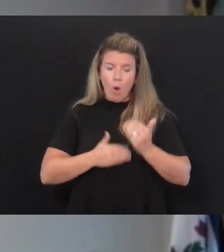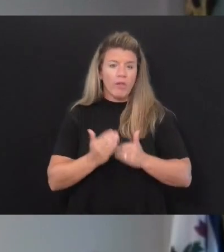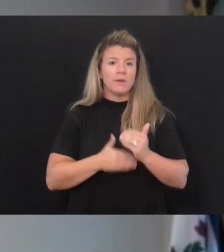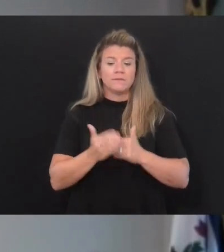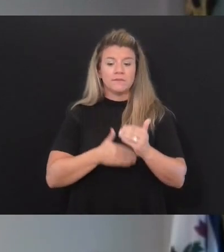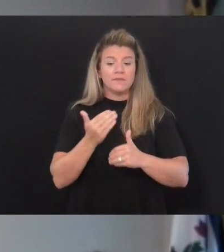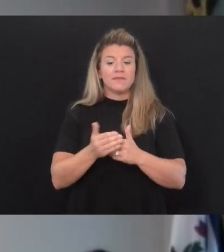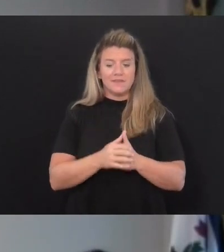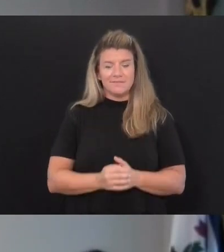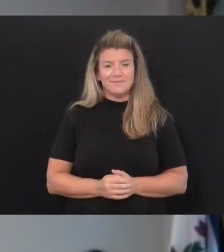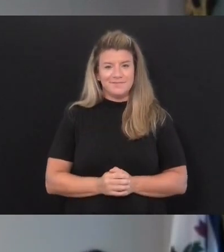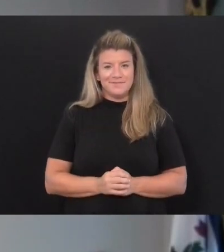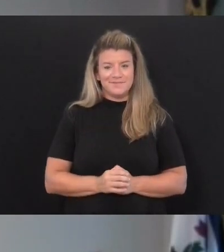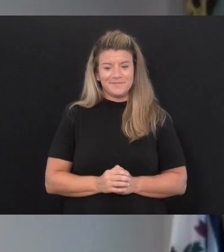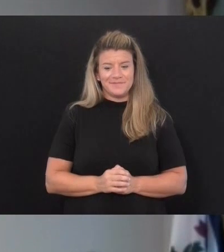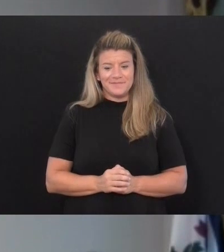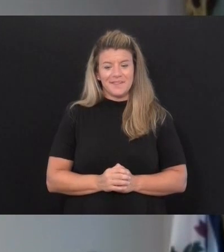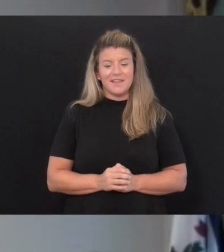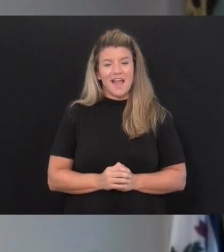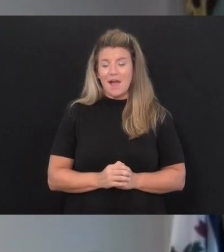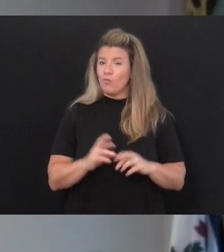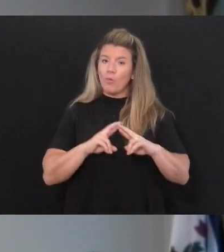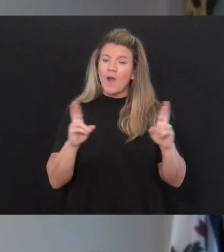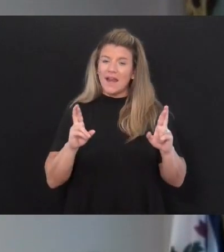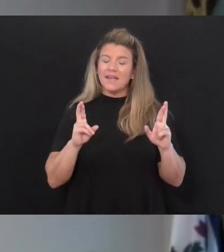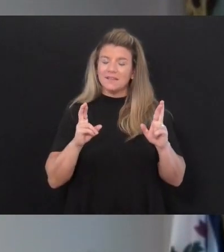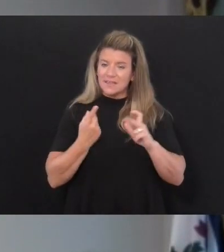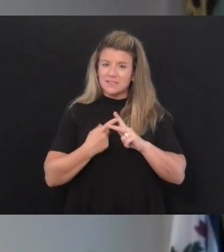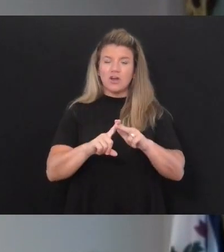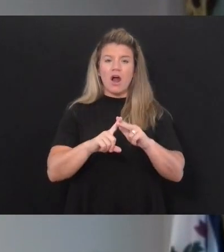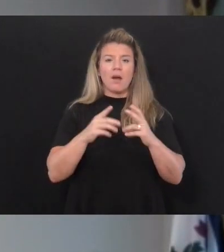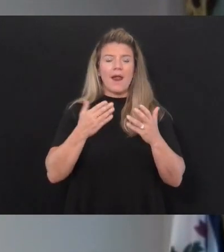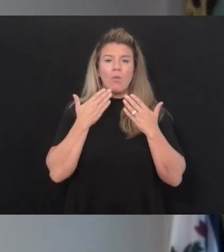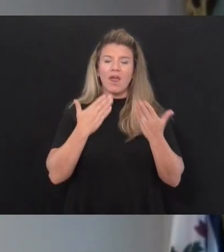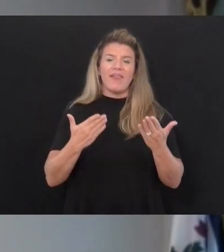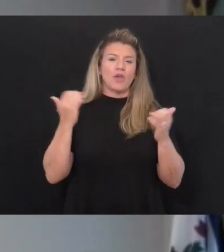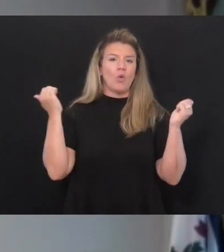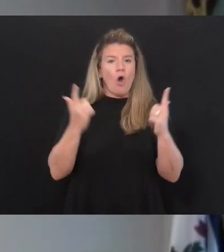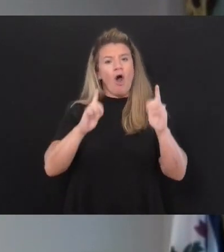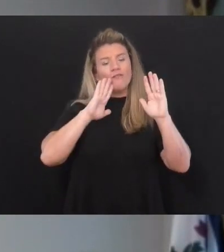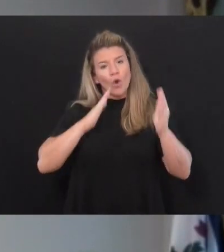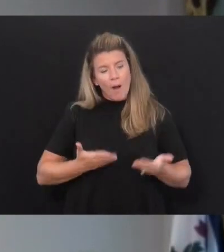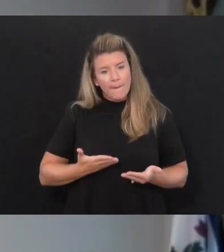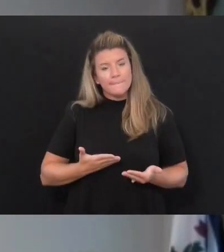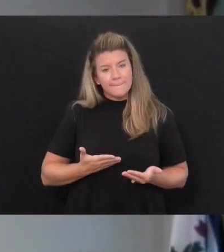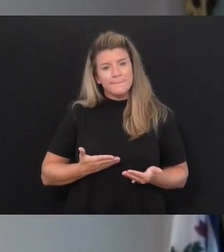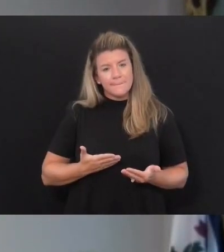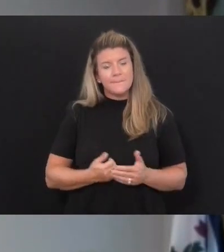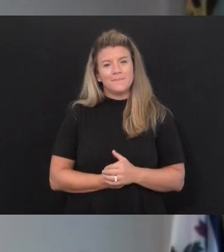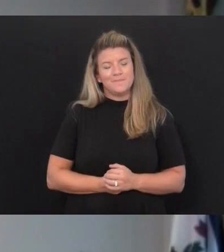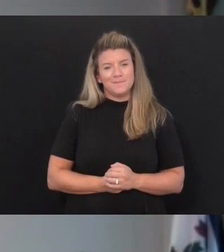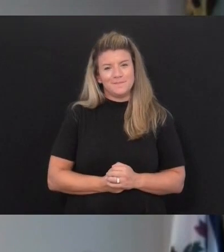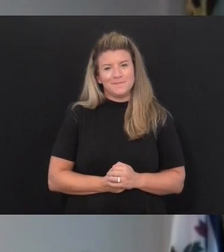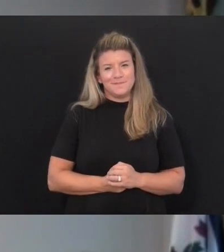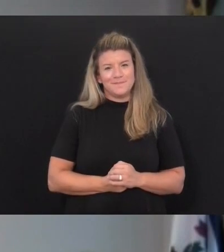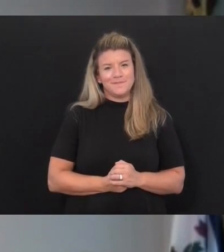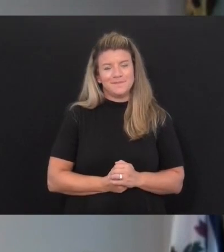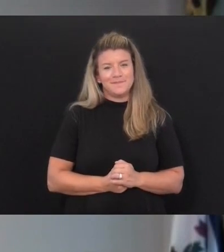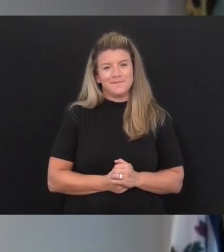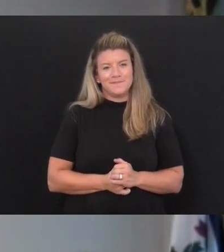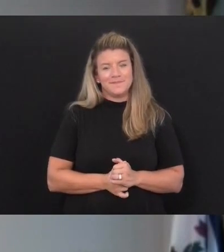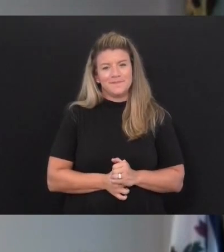unfortunately, from number 2 to number 1. We now have the highest RT number in the country. We are at